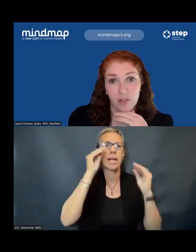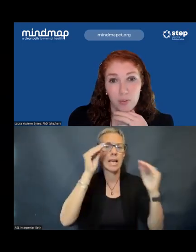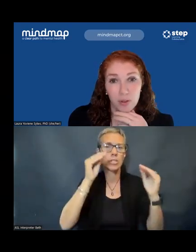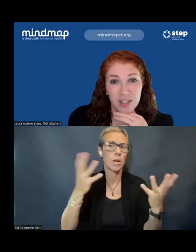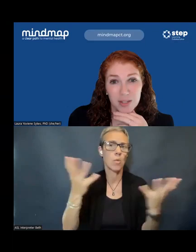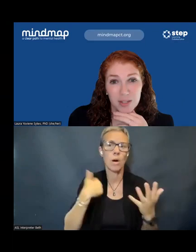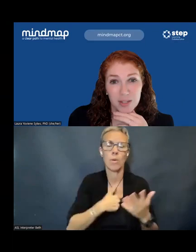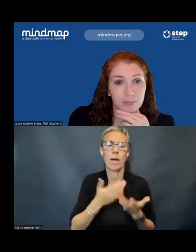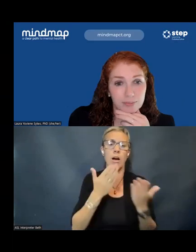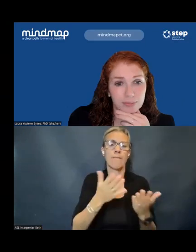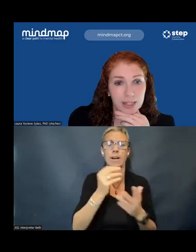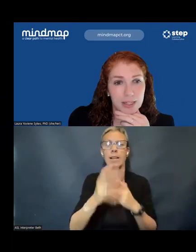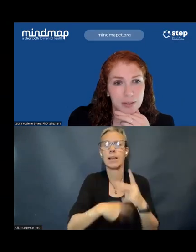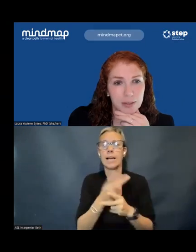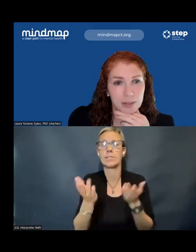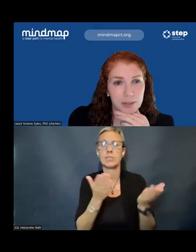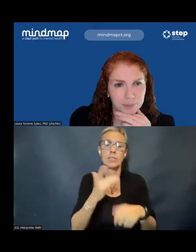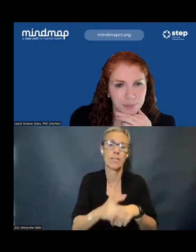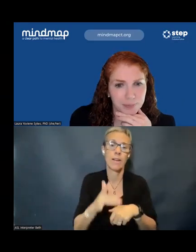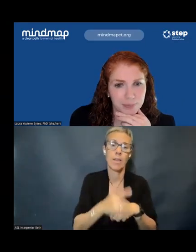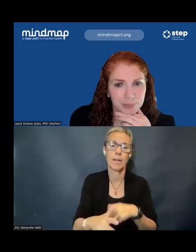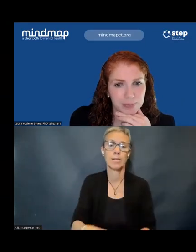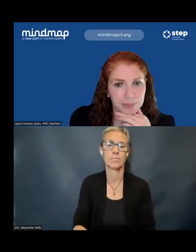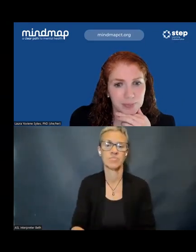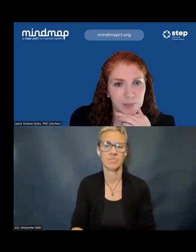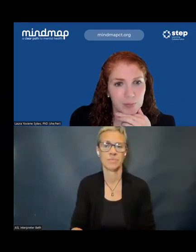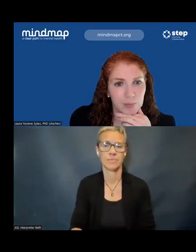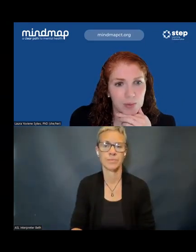that are available to this population. Next.